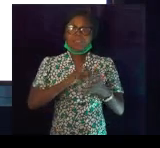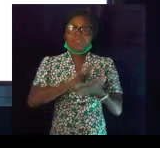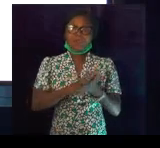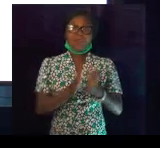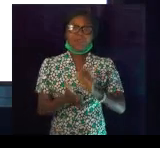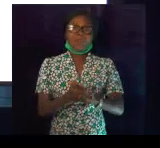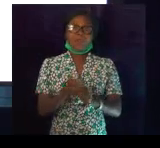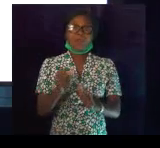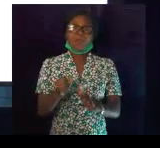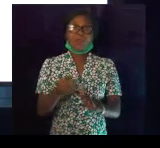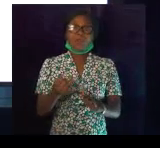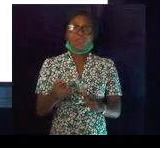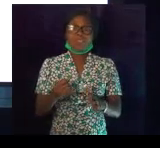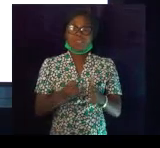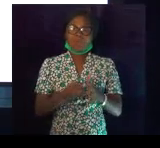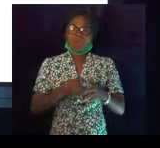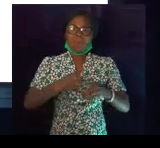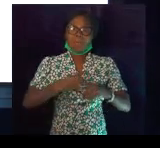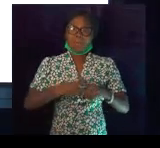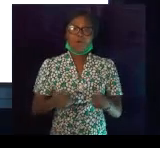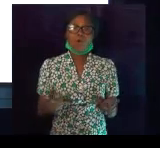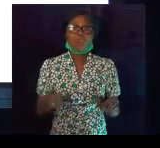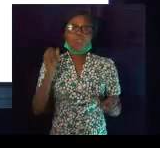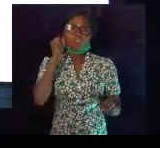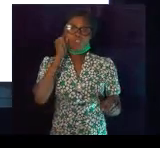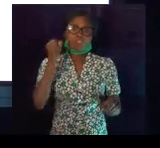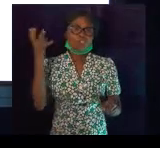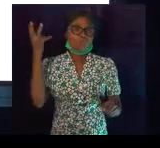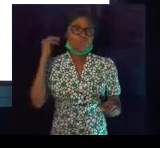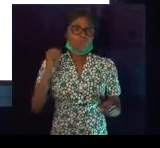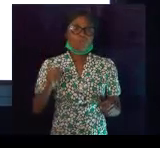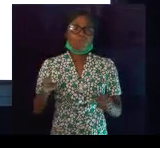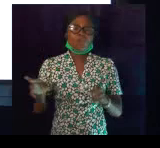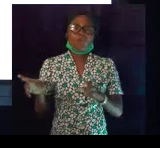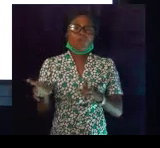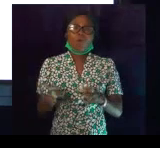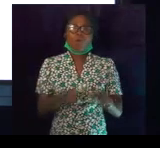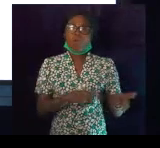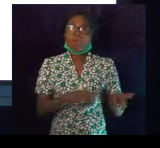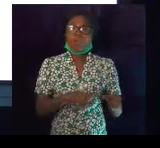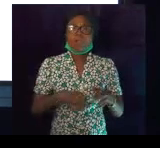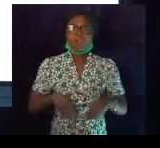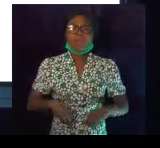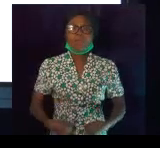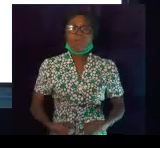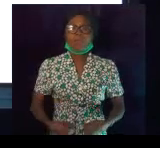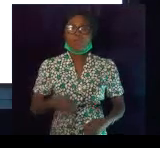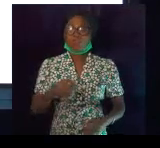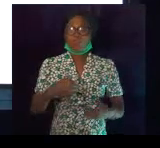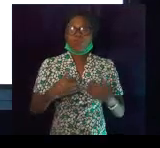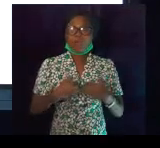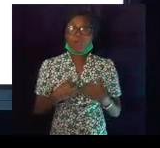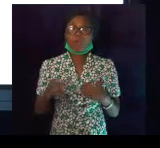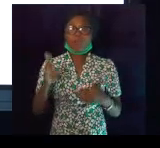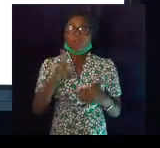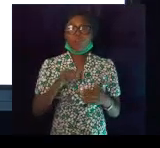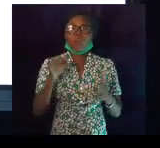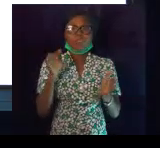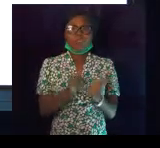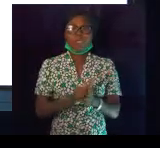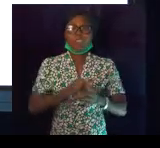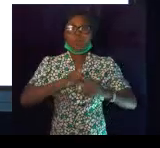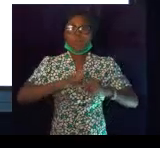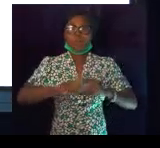becomes, he showed it to her, but she was already tired. You have used